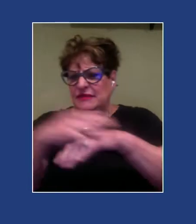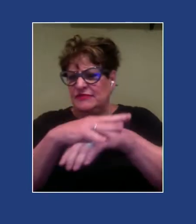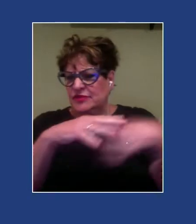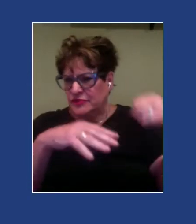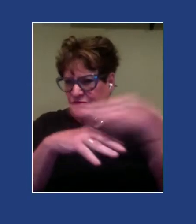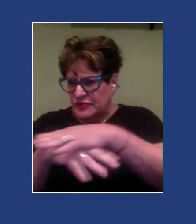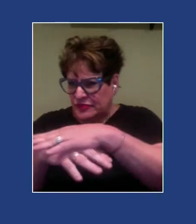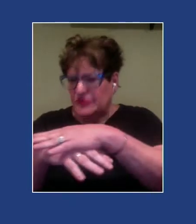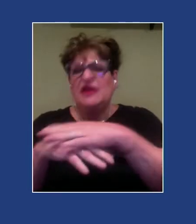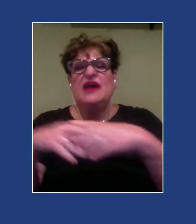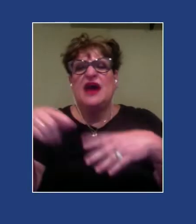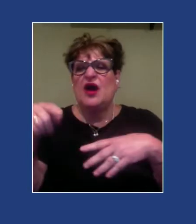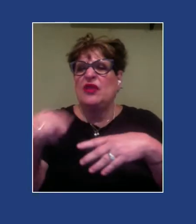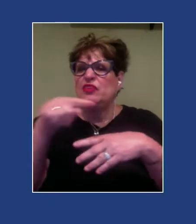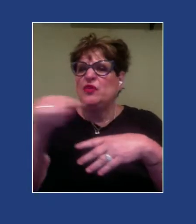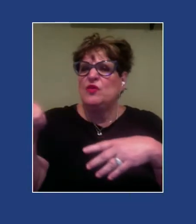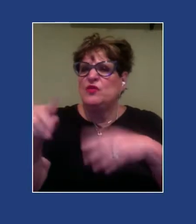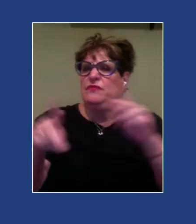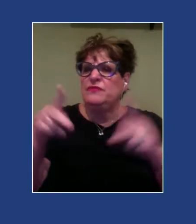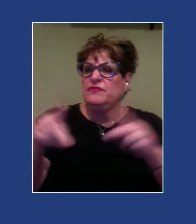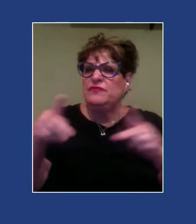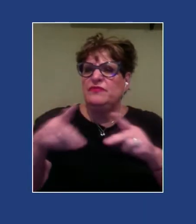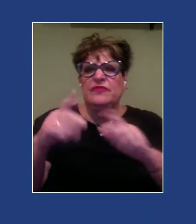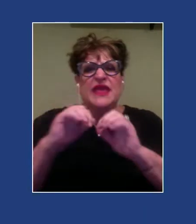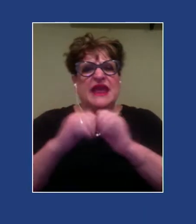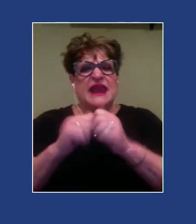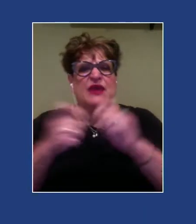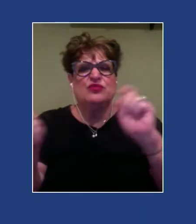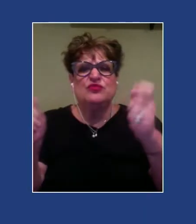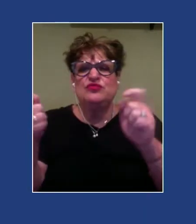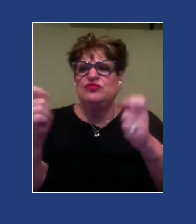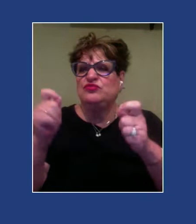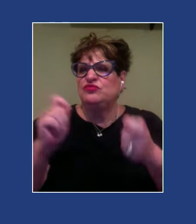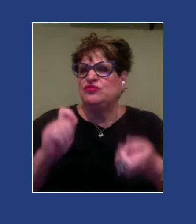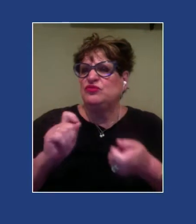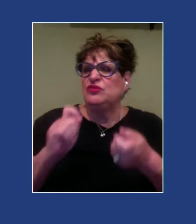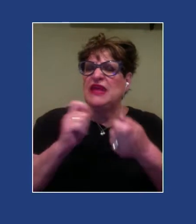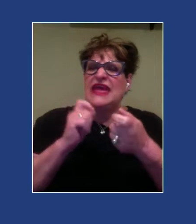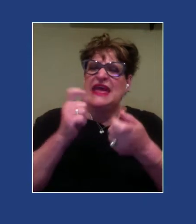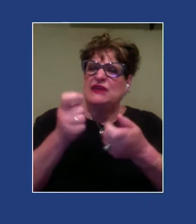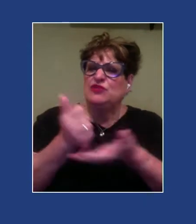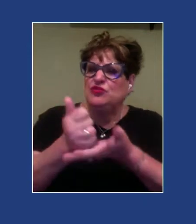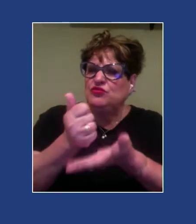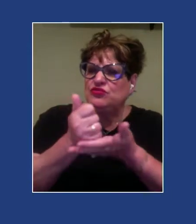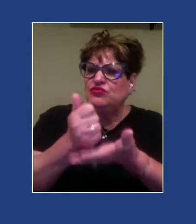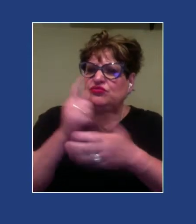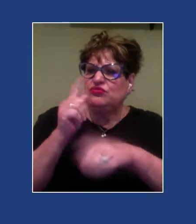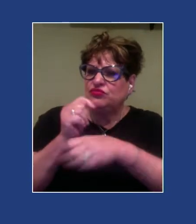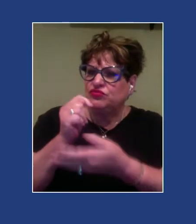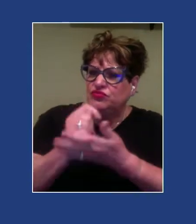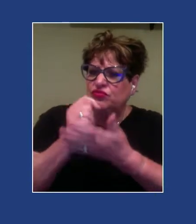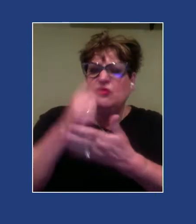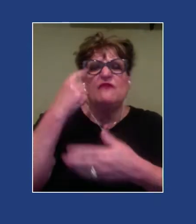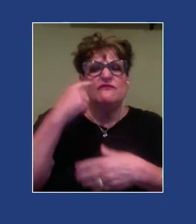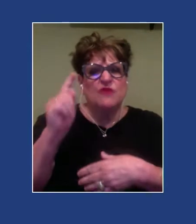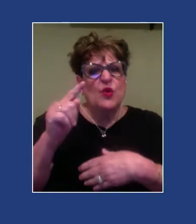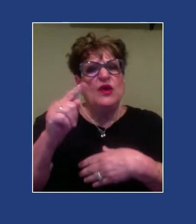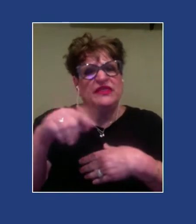people. And we'll talk about how to tailor evidence-based interventions for borderline personality disorder based on a gender minority stress